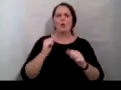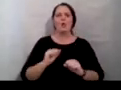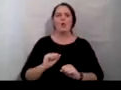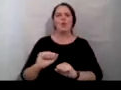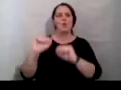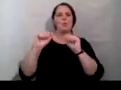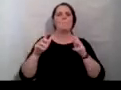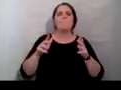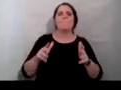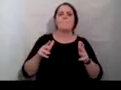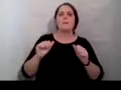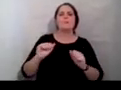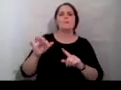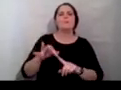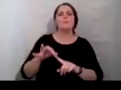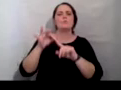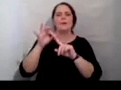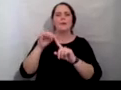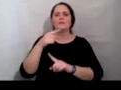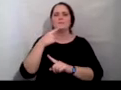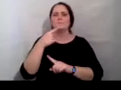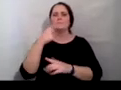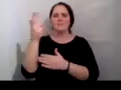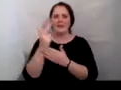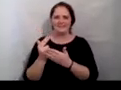her signature style.